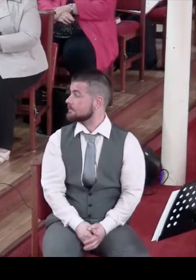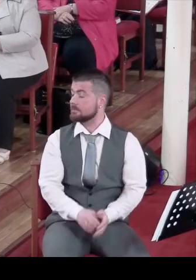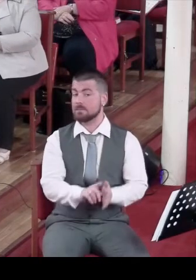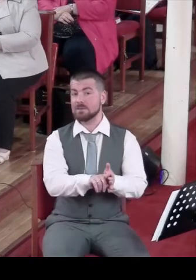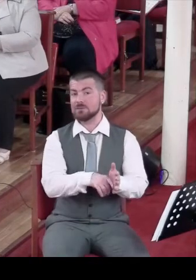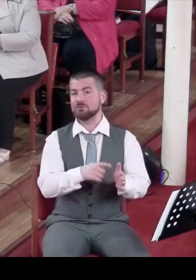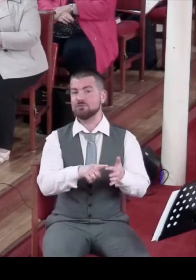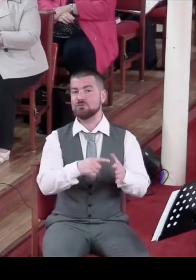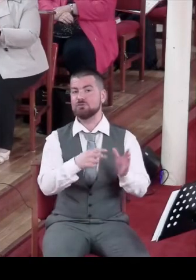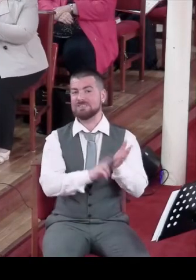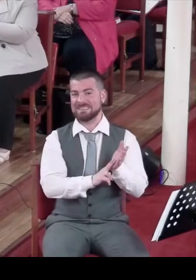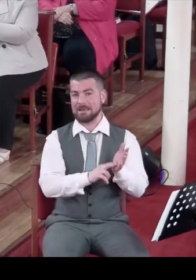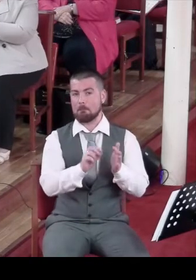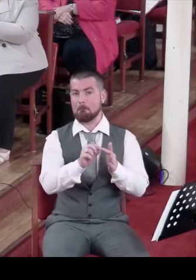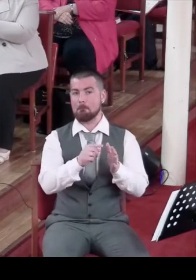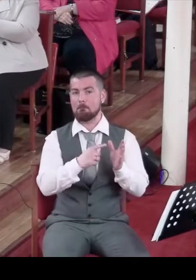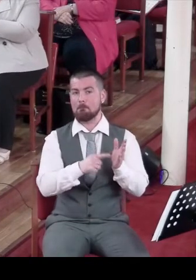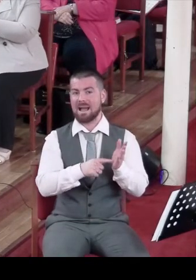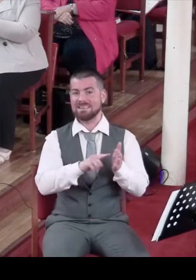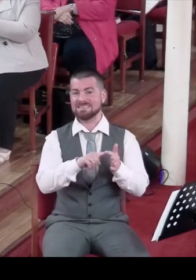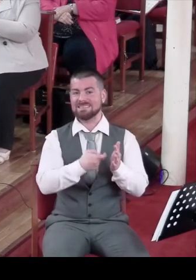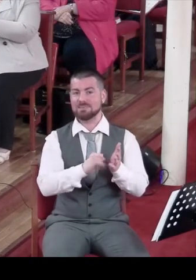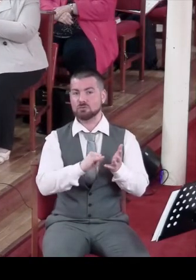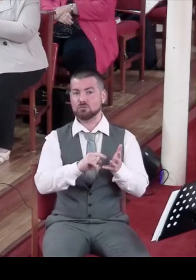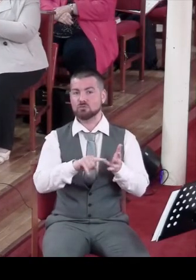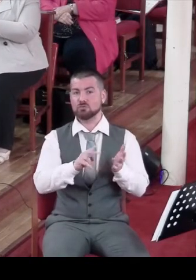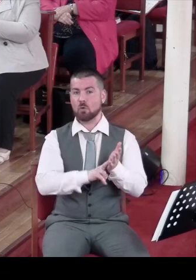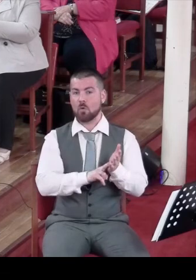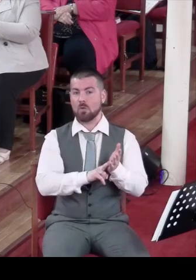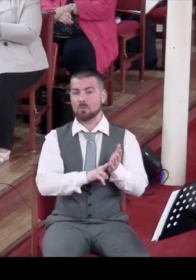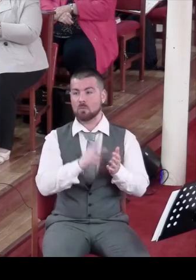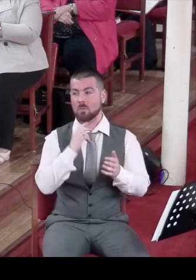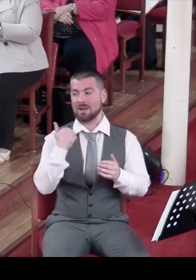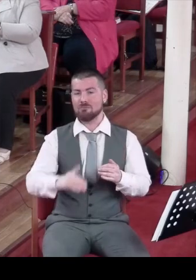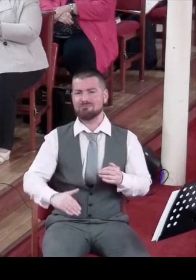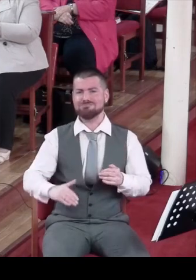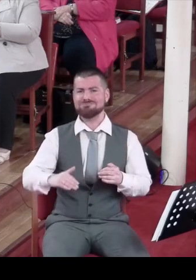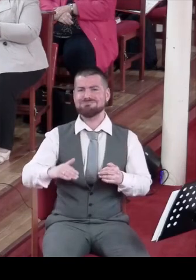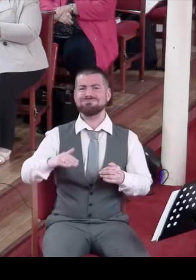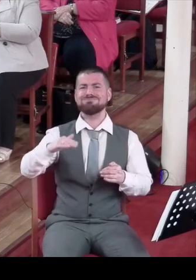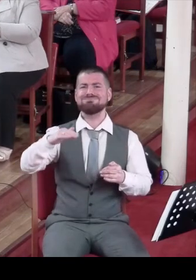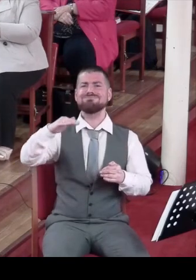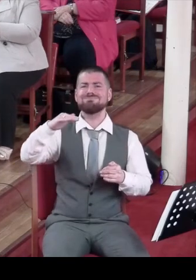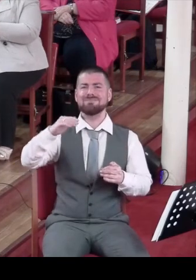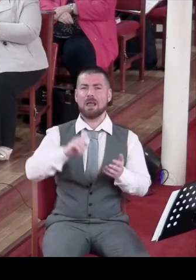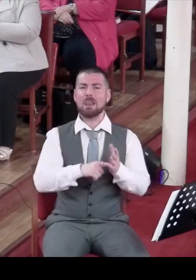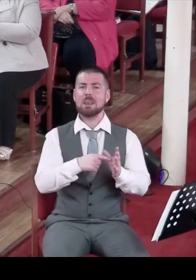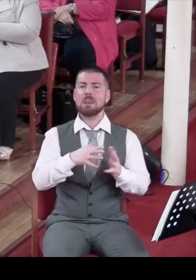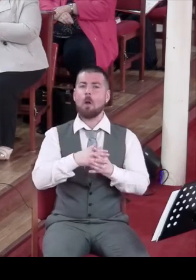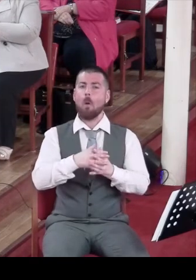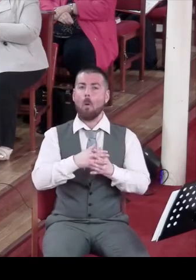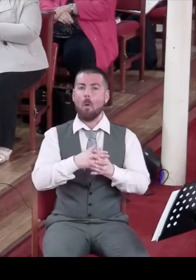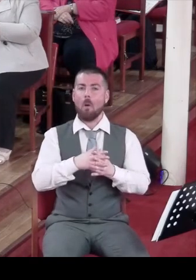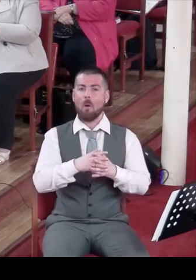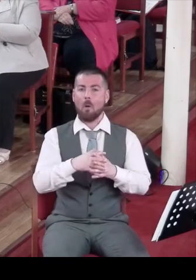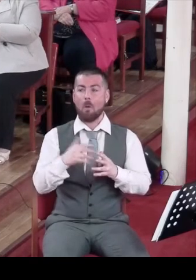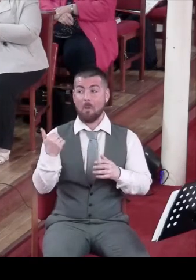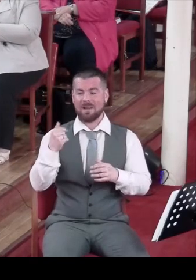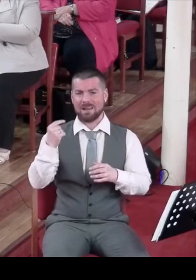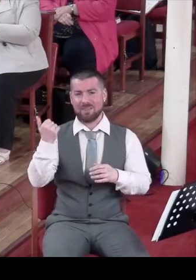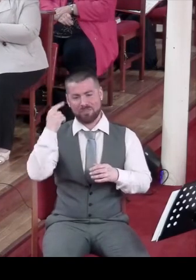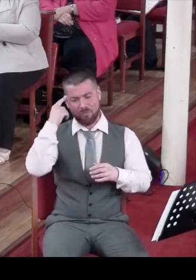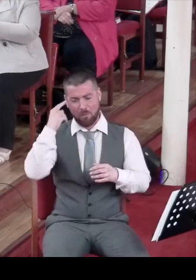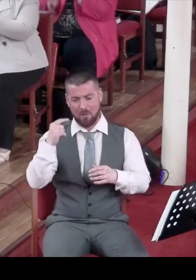Jean Patterson, when I was growing up as a wee boy in Law Village, did you ever think I'd be presenting you a long service certificate? No, you did not, did you?